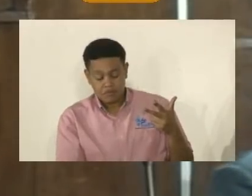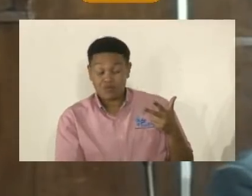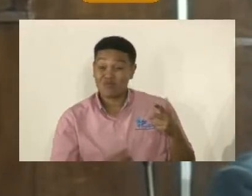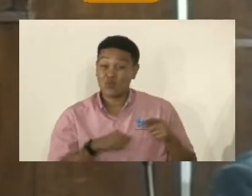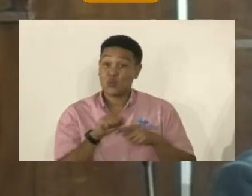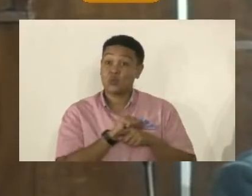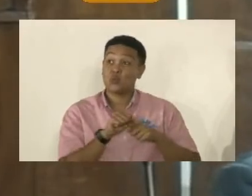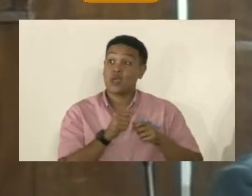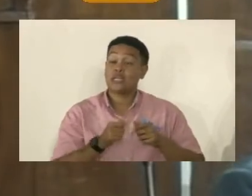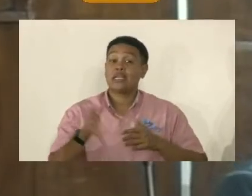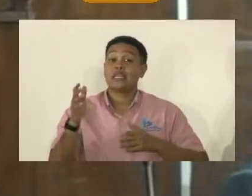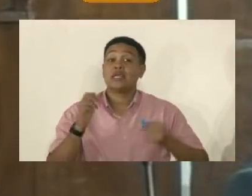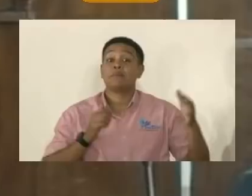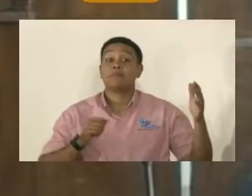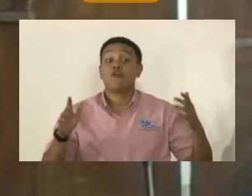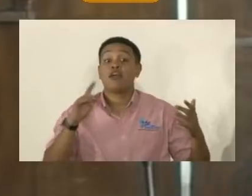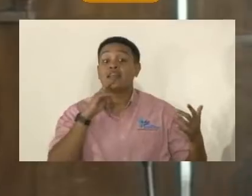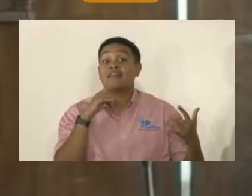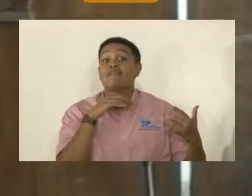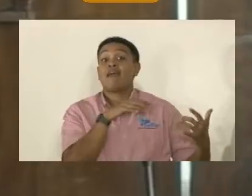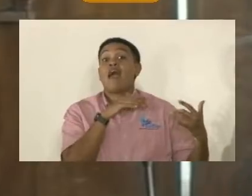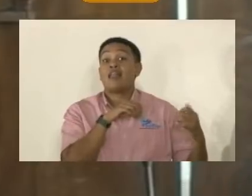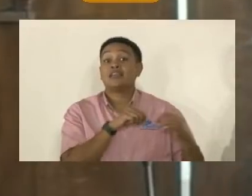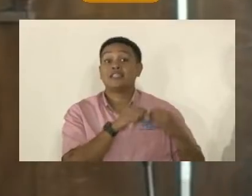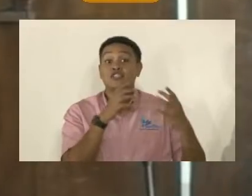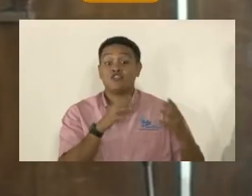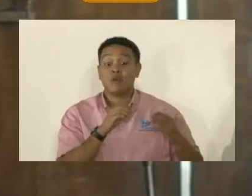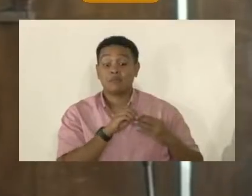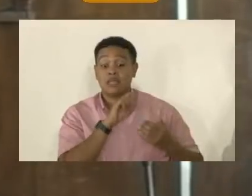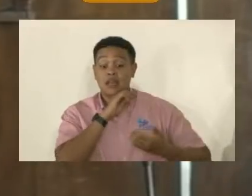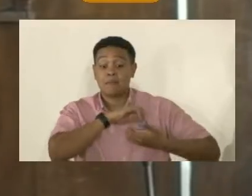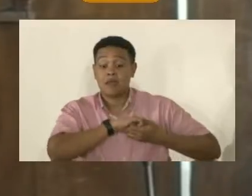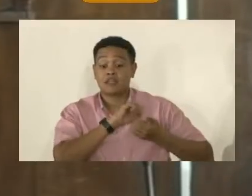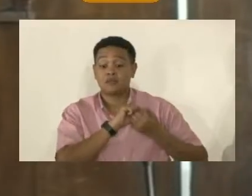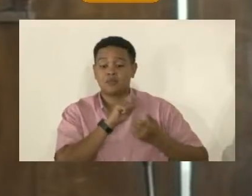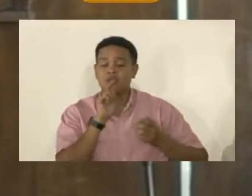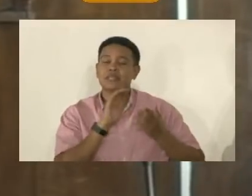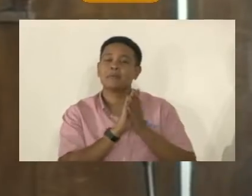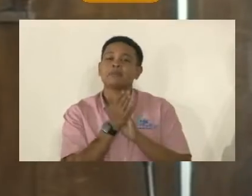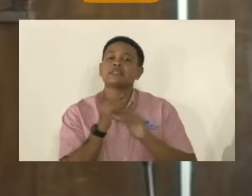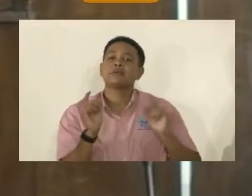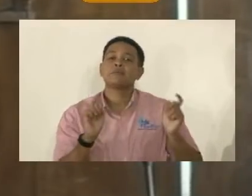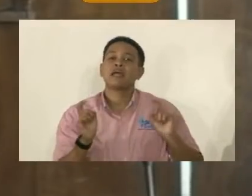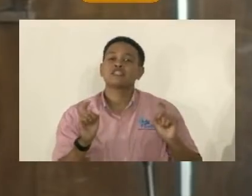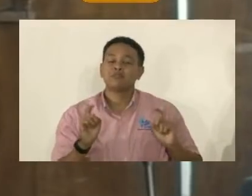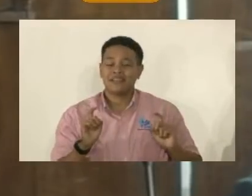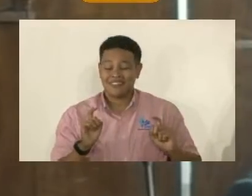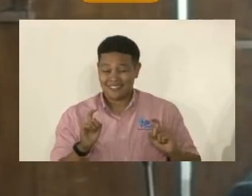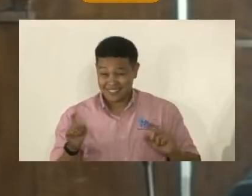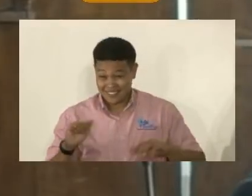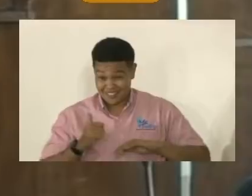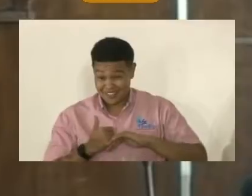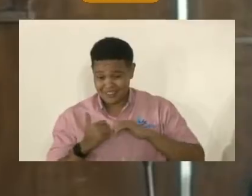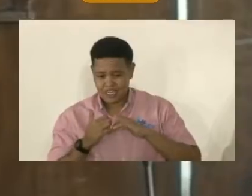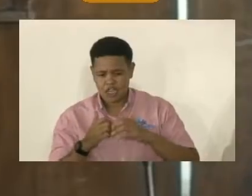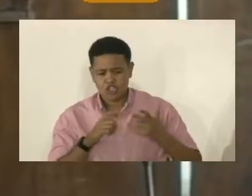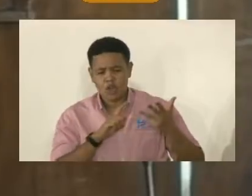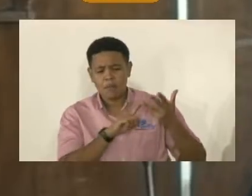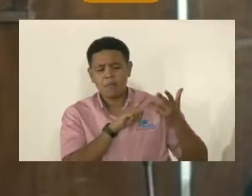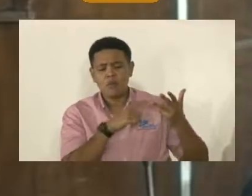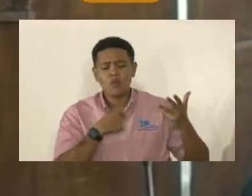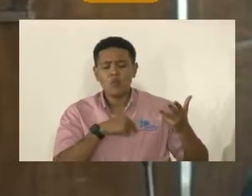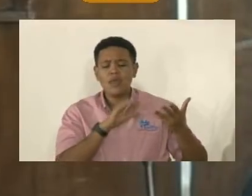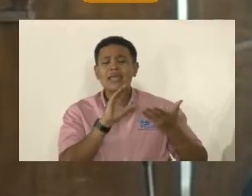We trained and deployed violence interrupters in partnership with the Peace Management Initiative. We